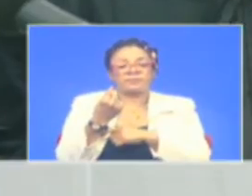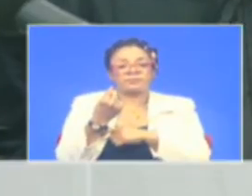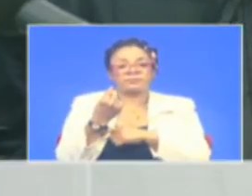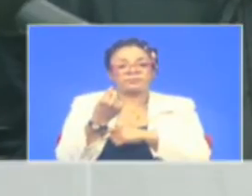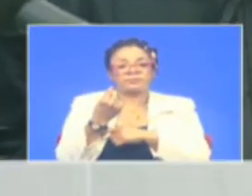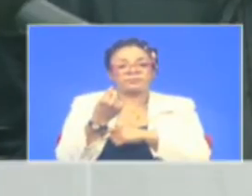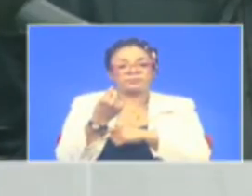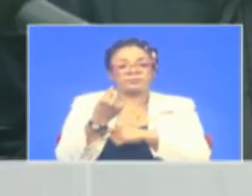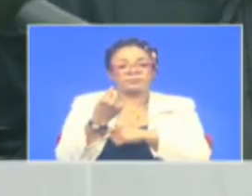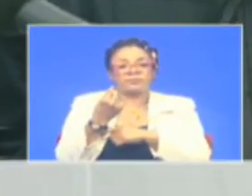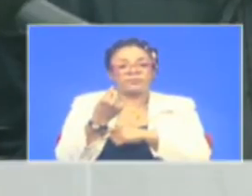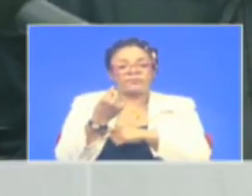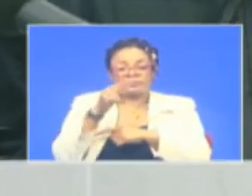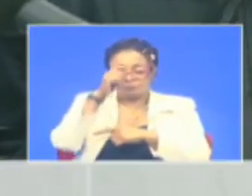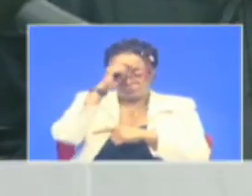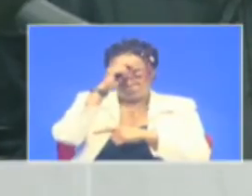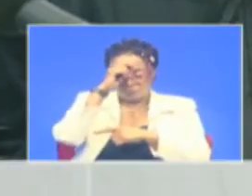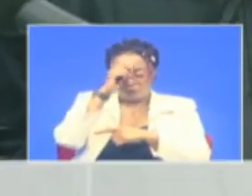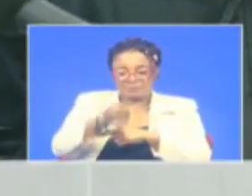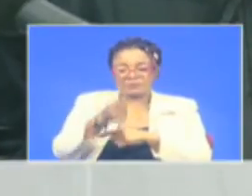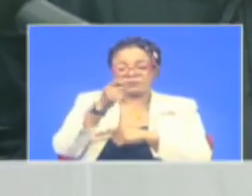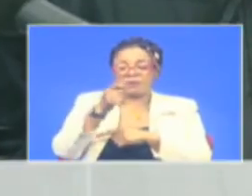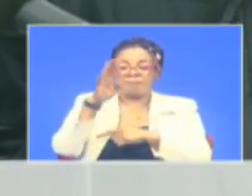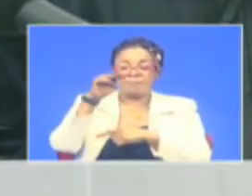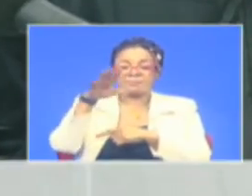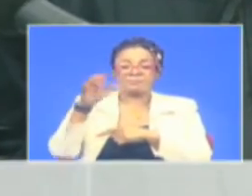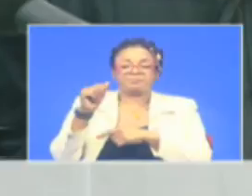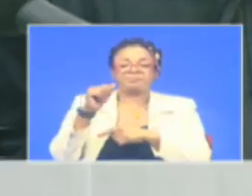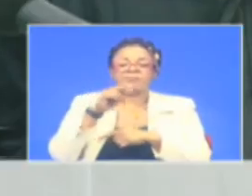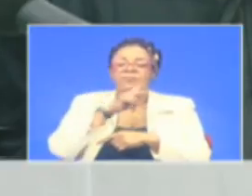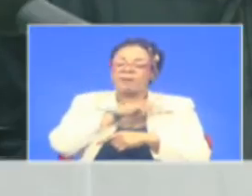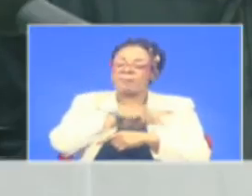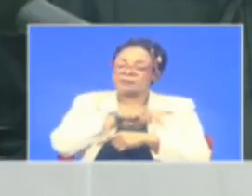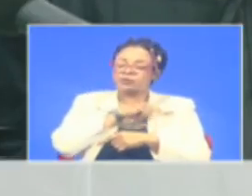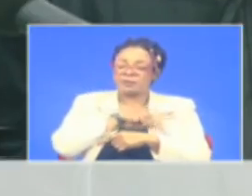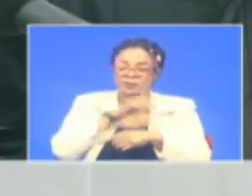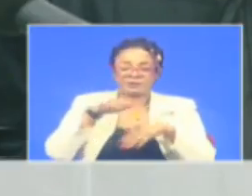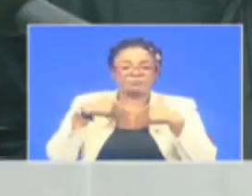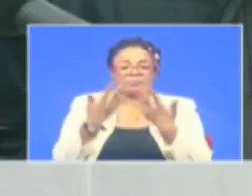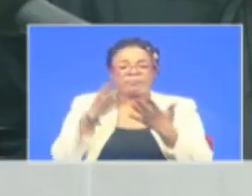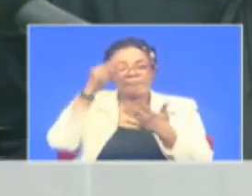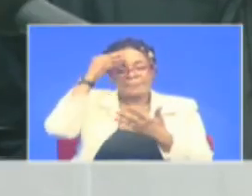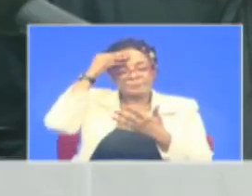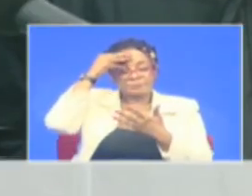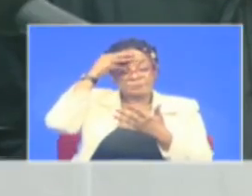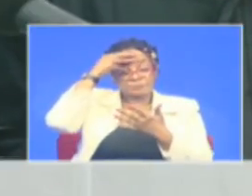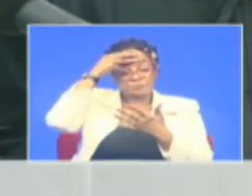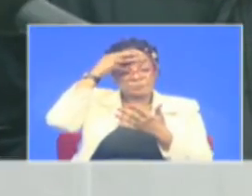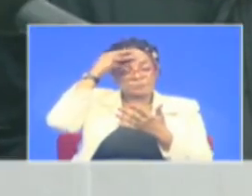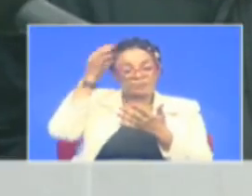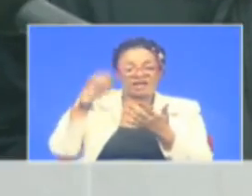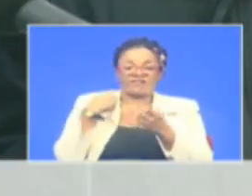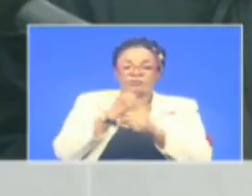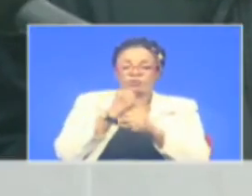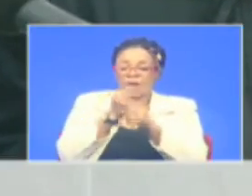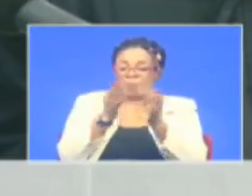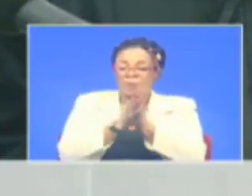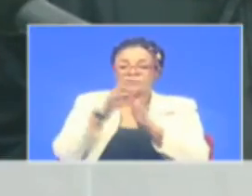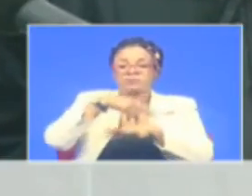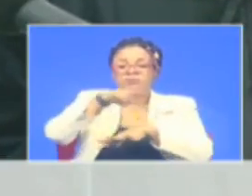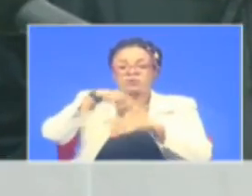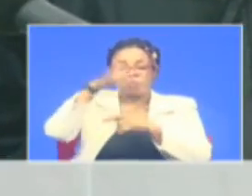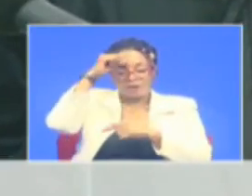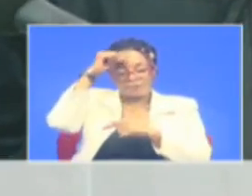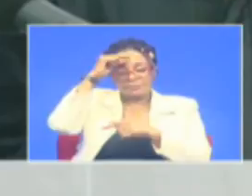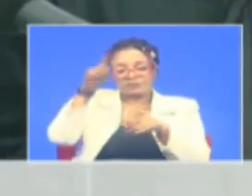Hard-working and respected MCA was passionate about education. Having worked previously with the national government as